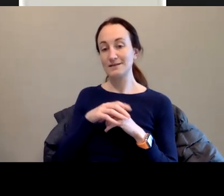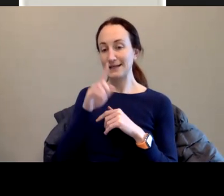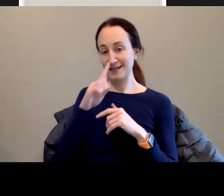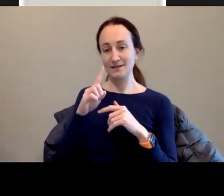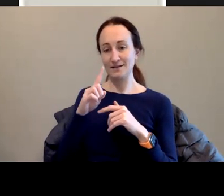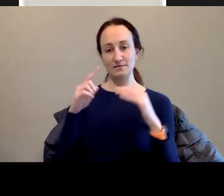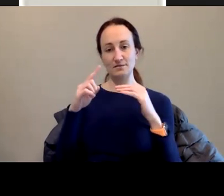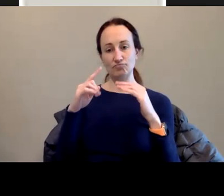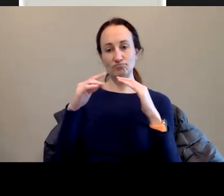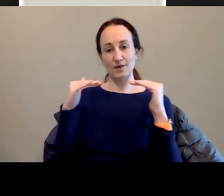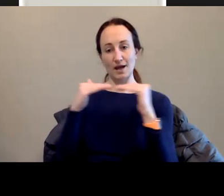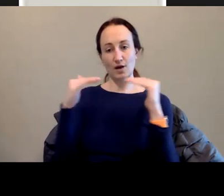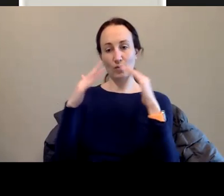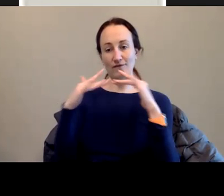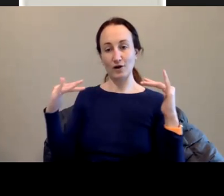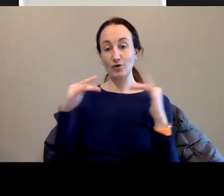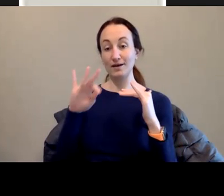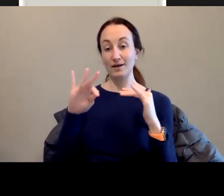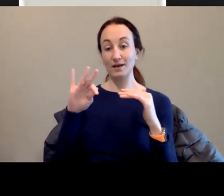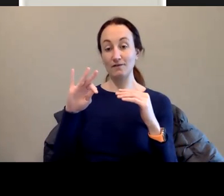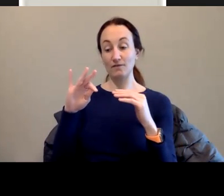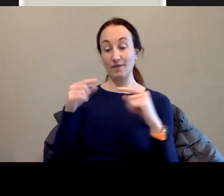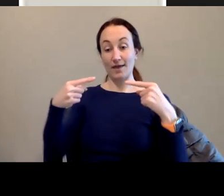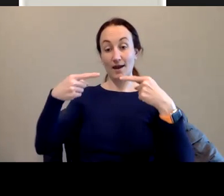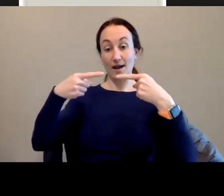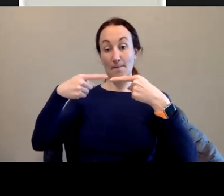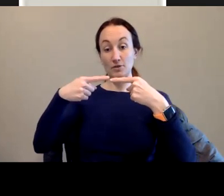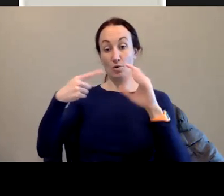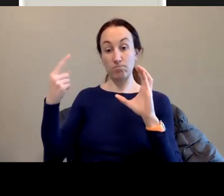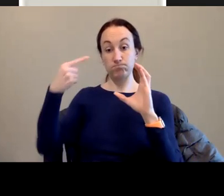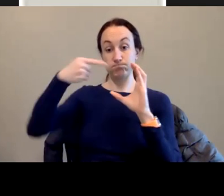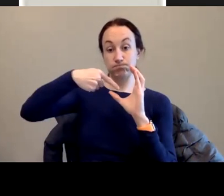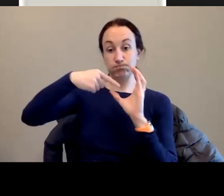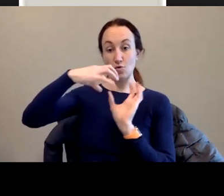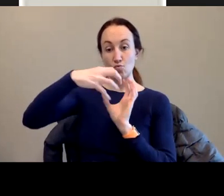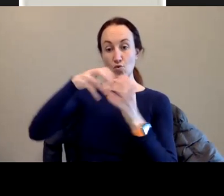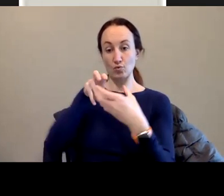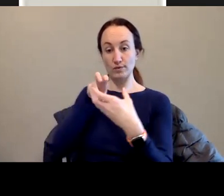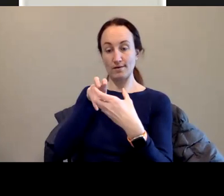equivariant. If you rotate the epitope, right, this xi will rotate